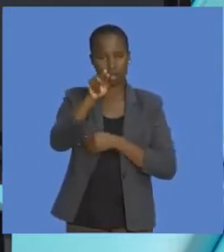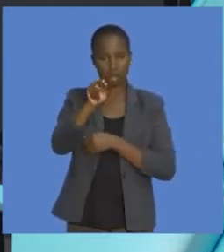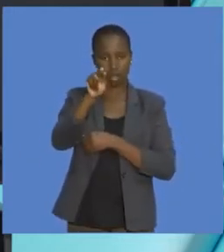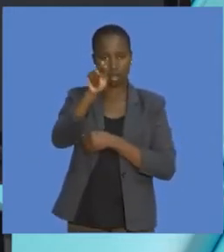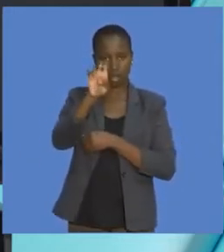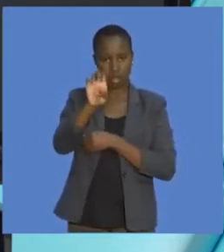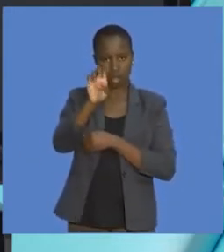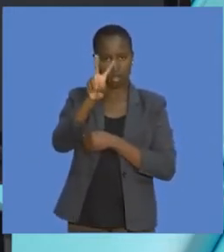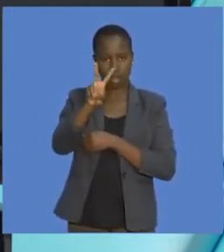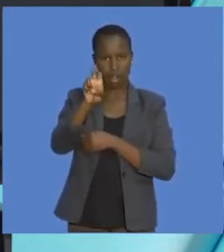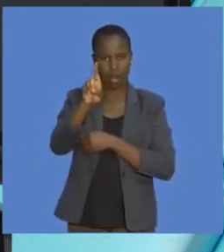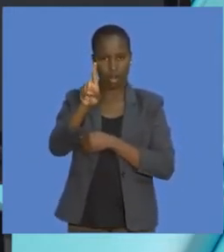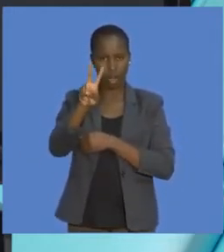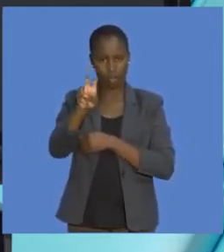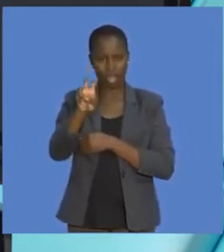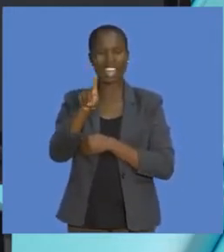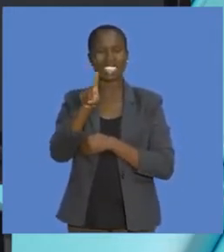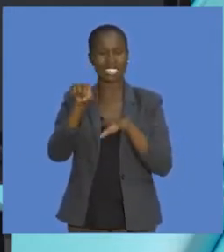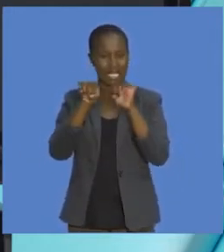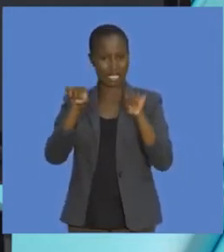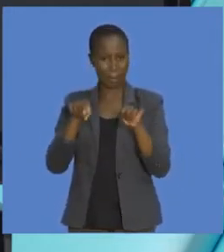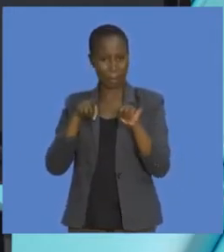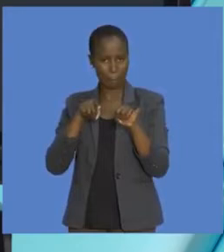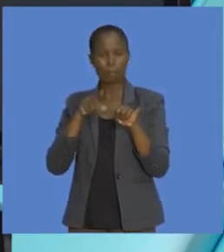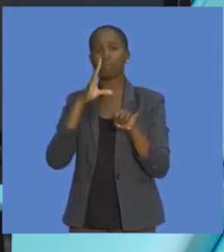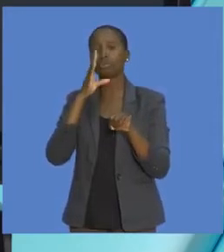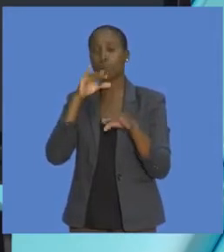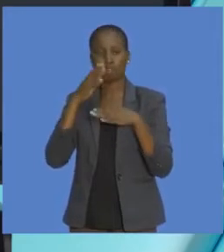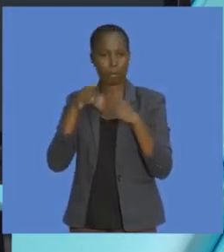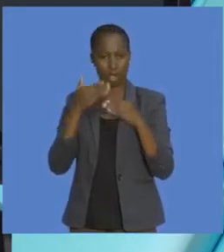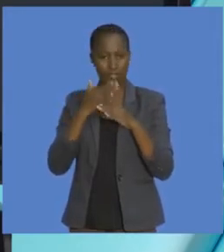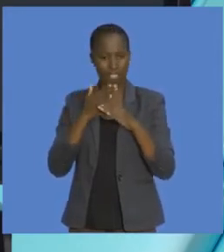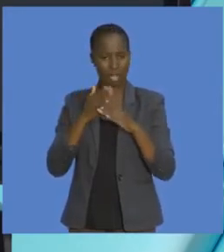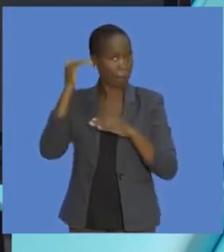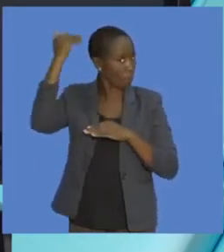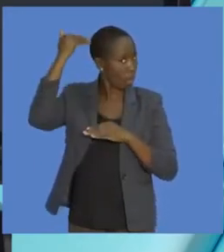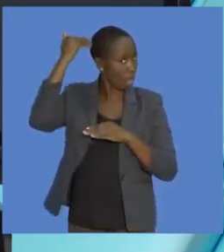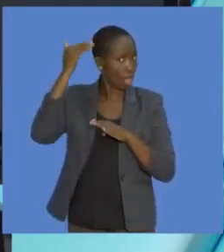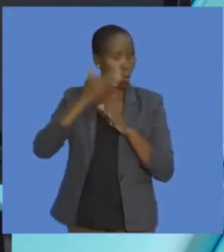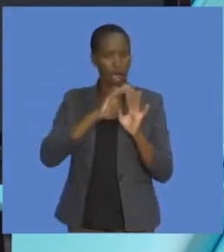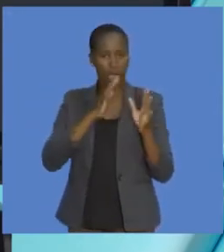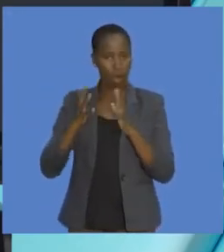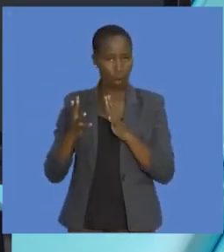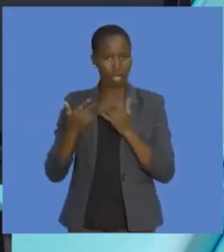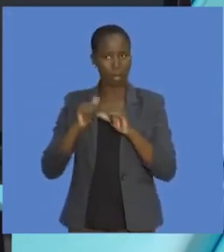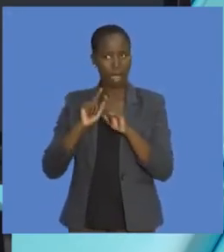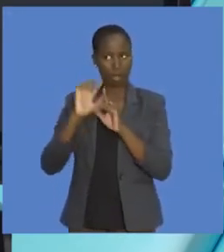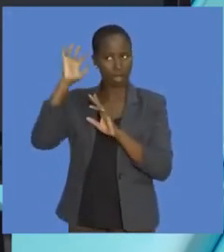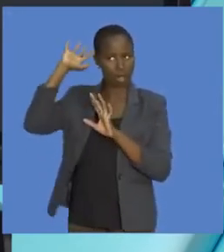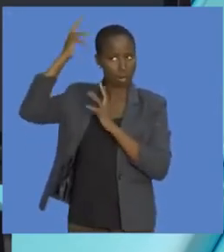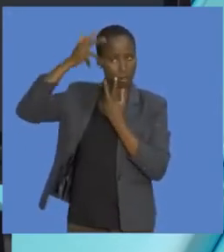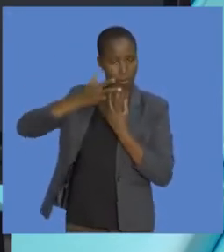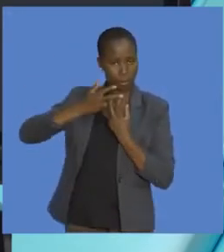so in the nervous system, we're looking at the function of the brain and how that maintains coordination and balance